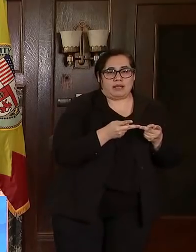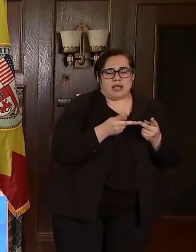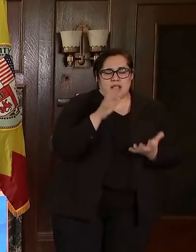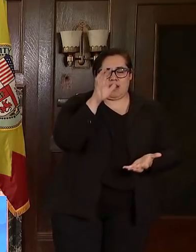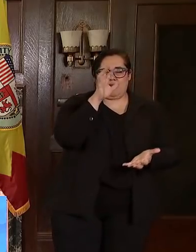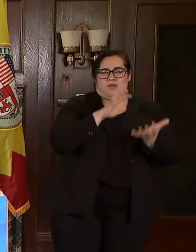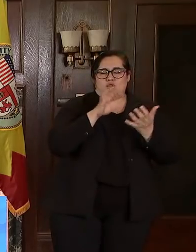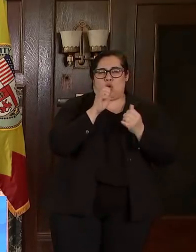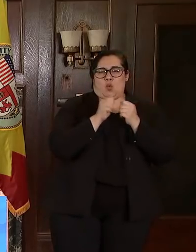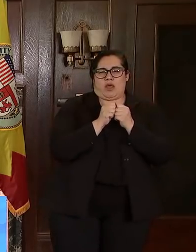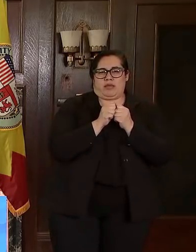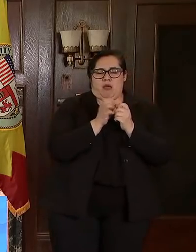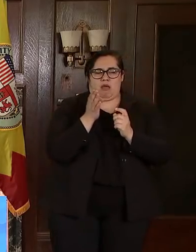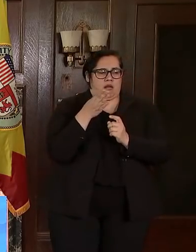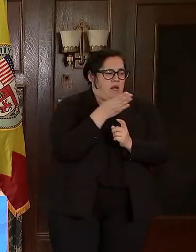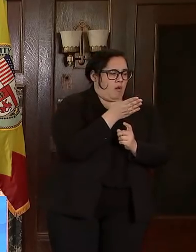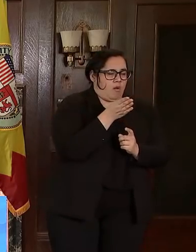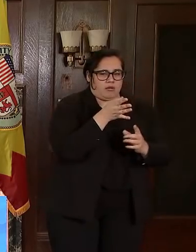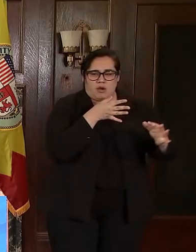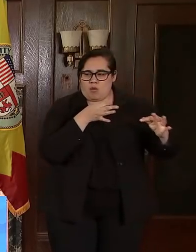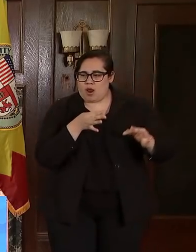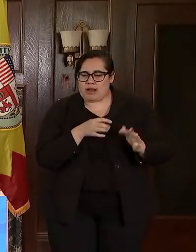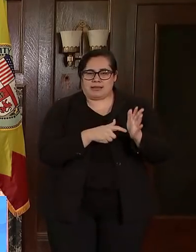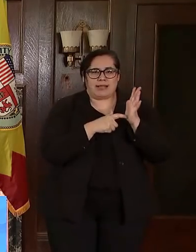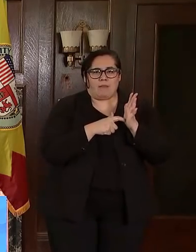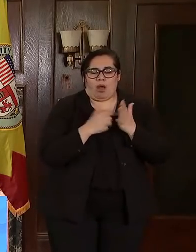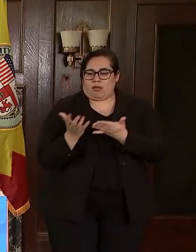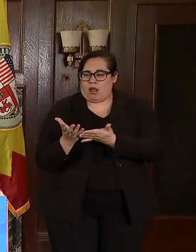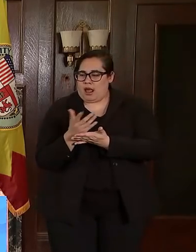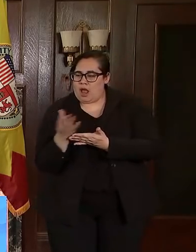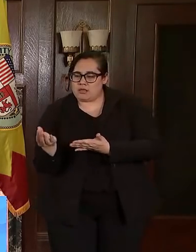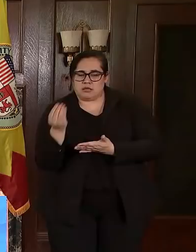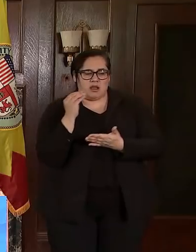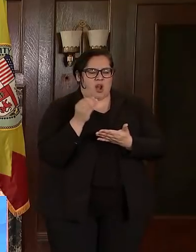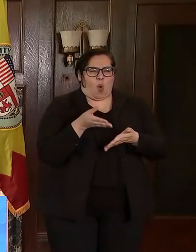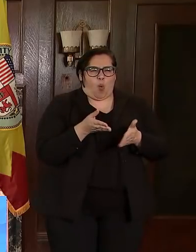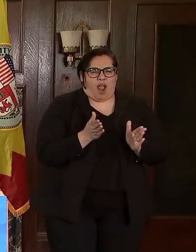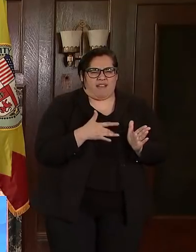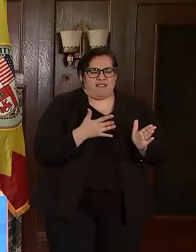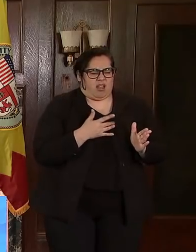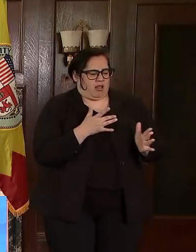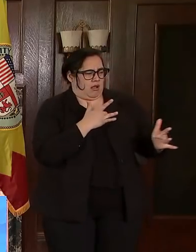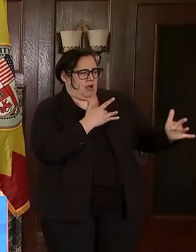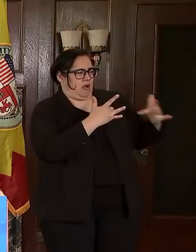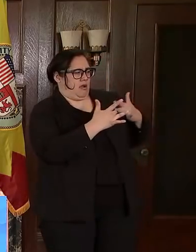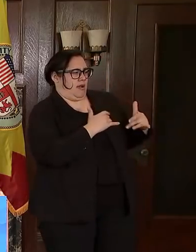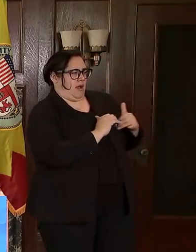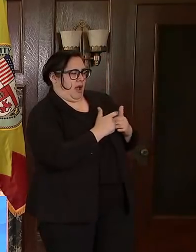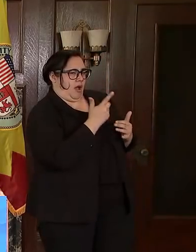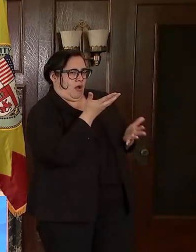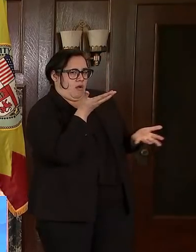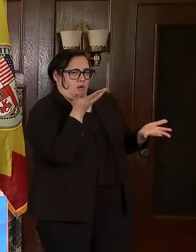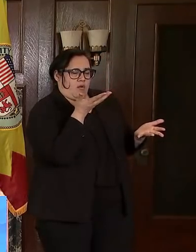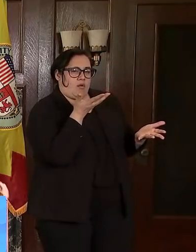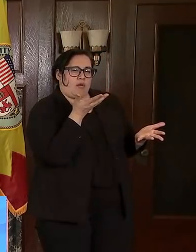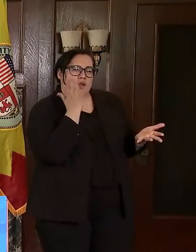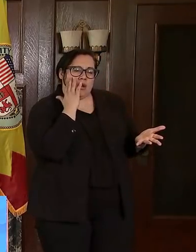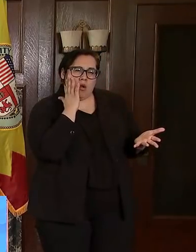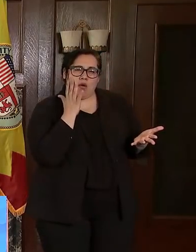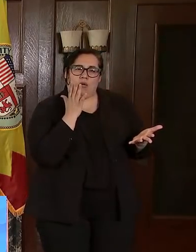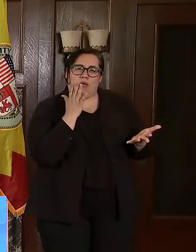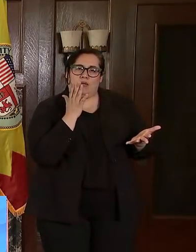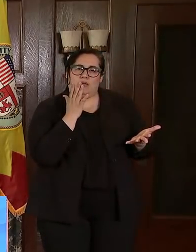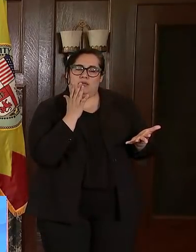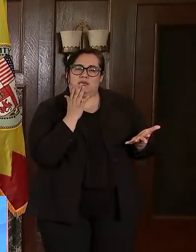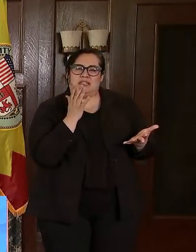confusion with directions, samples being collected in a way that raises concerns about about whether they're